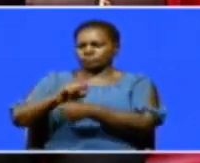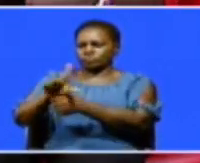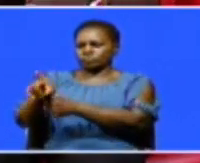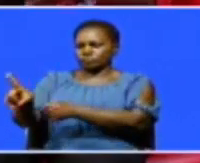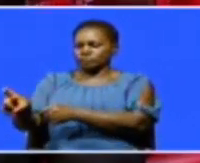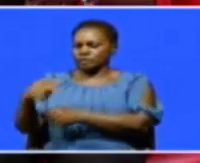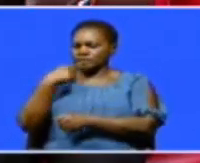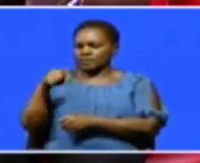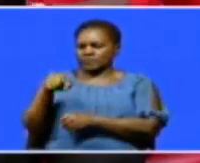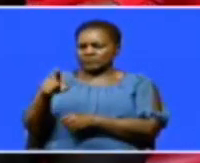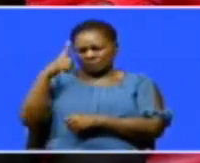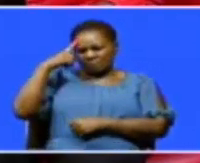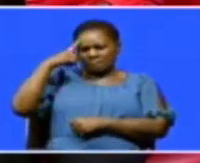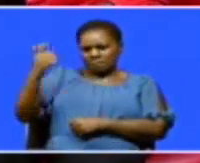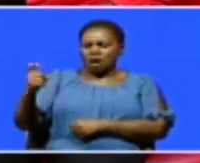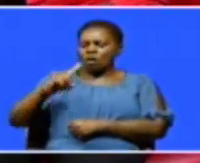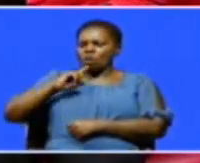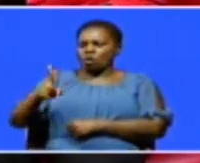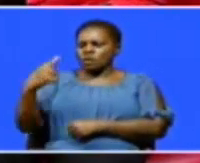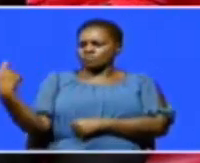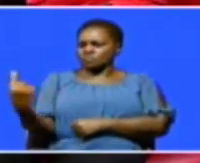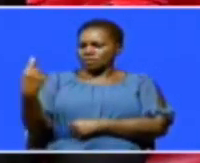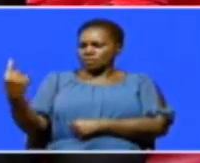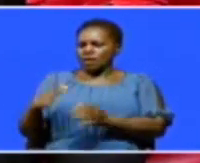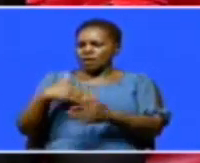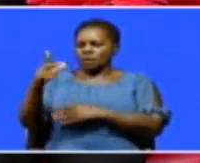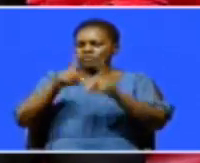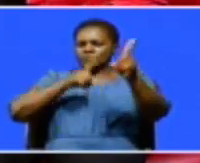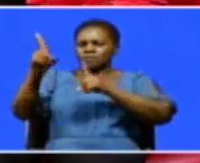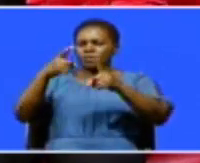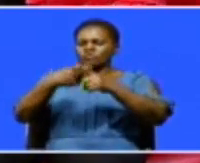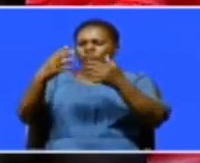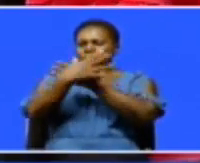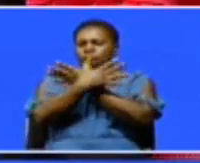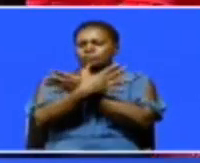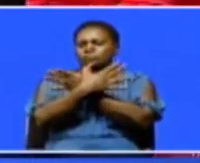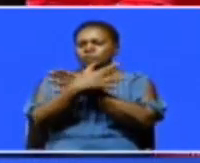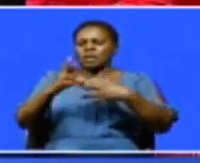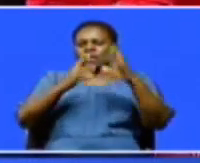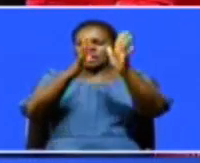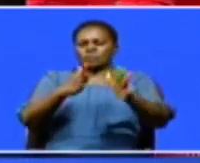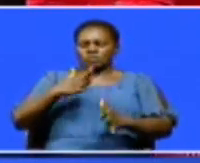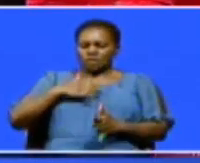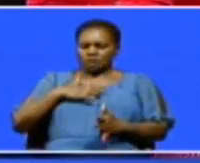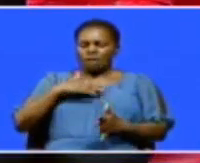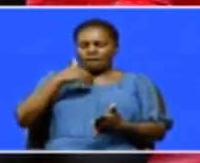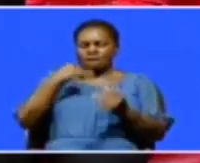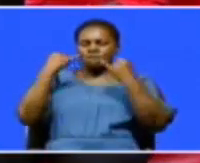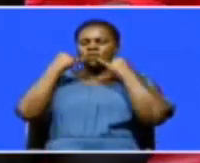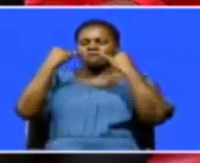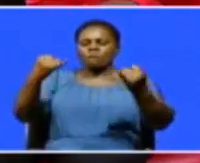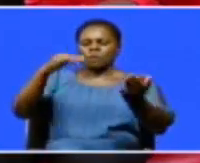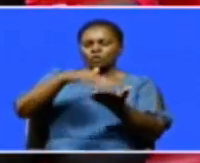Saburi defied a state directives to self-quarantine after a trip to Germany. Here's KTN News' Brian Obuya with those